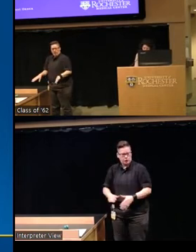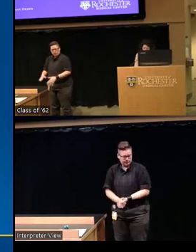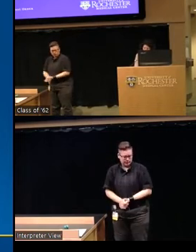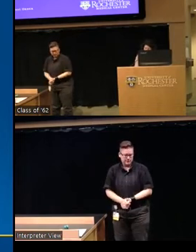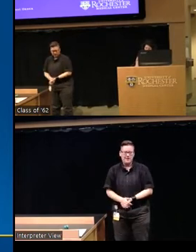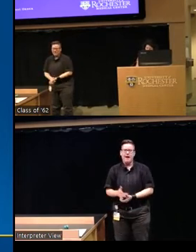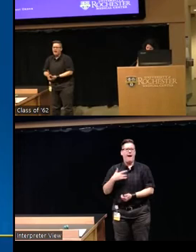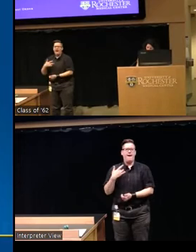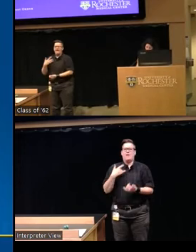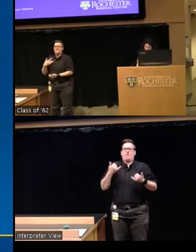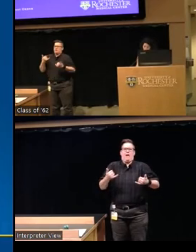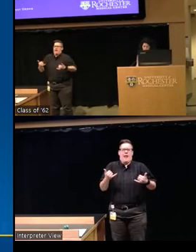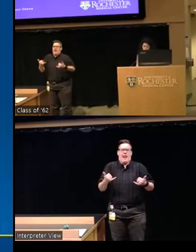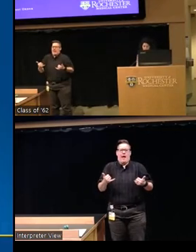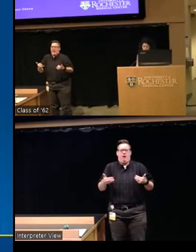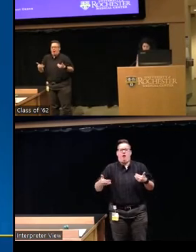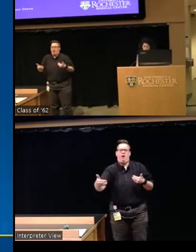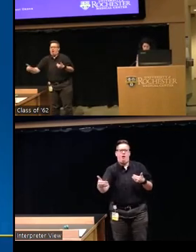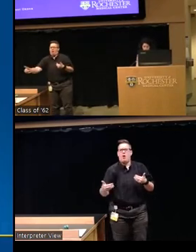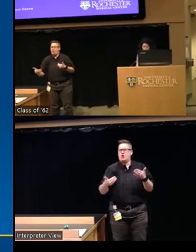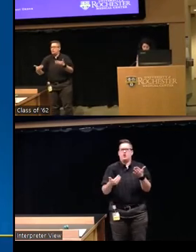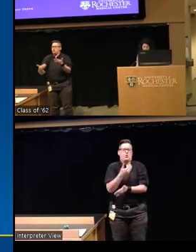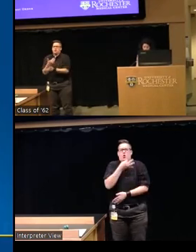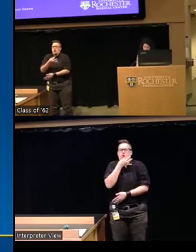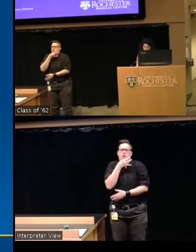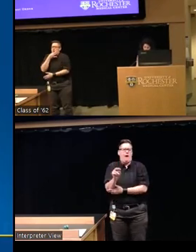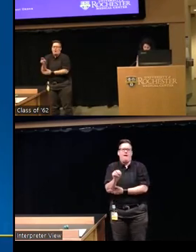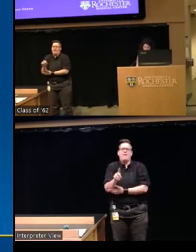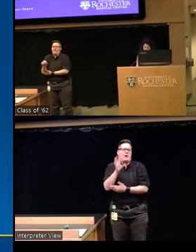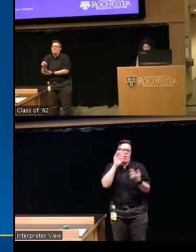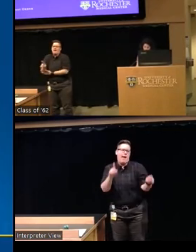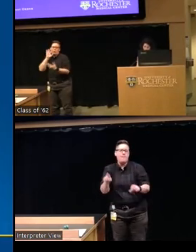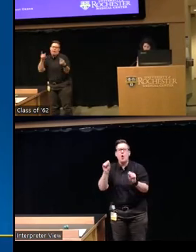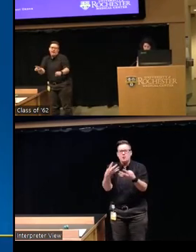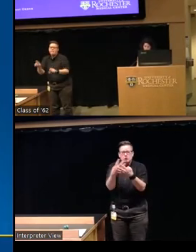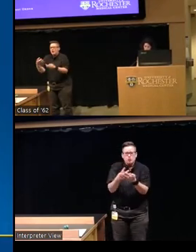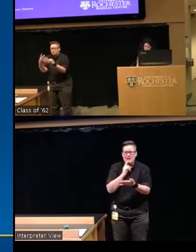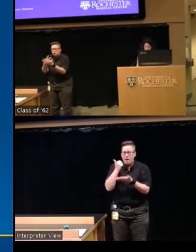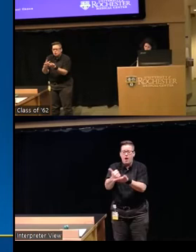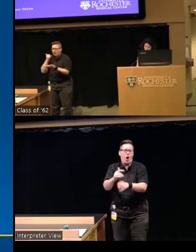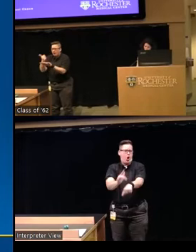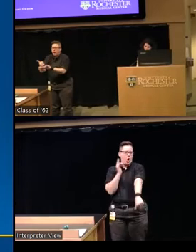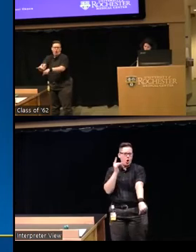that we are sitting on the precipice of a new frontier of FND, where we will be able to screen